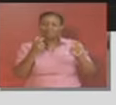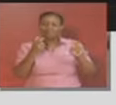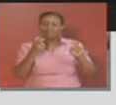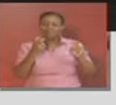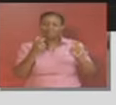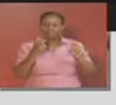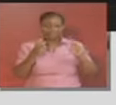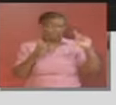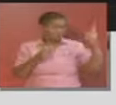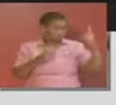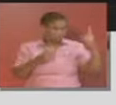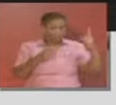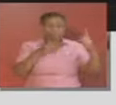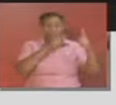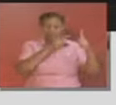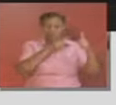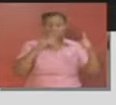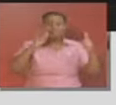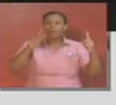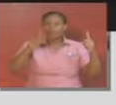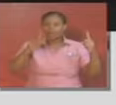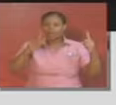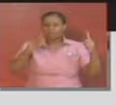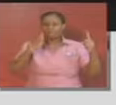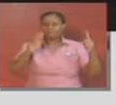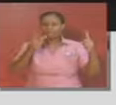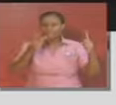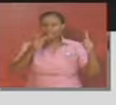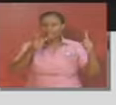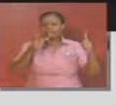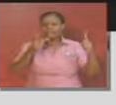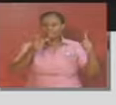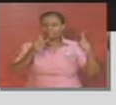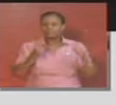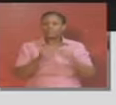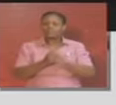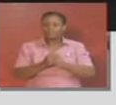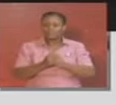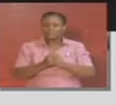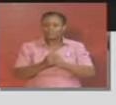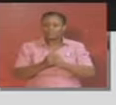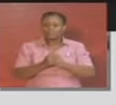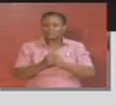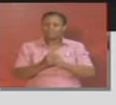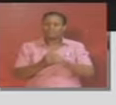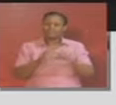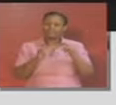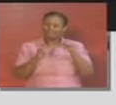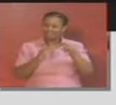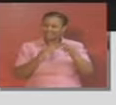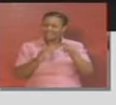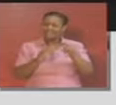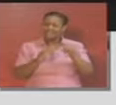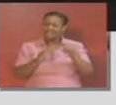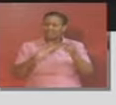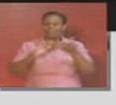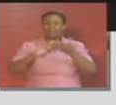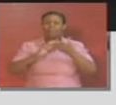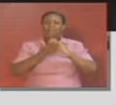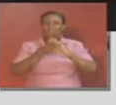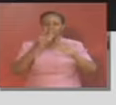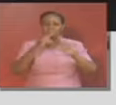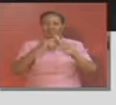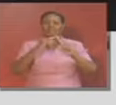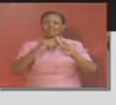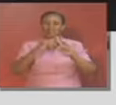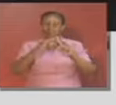case. And these are the ones in a particular instance over the last week who have turned positive. So they're not just